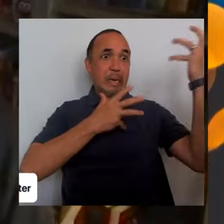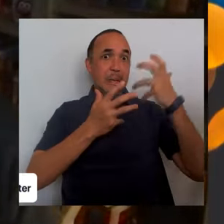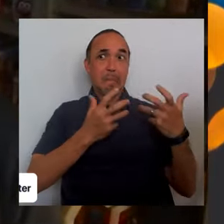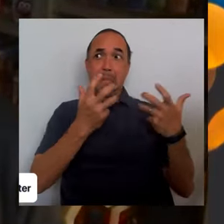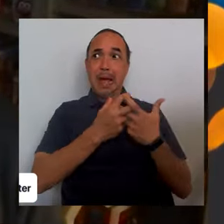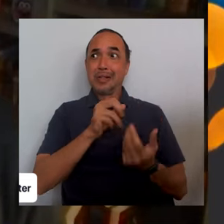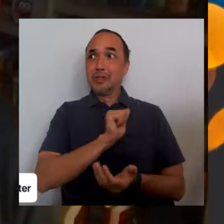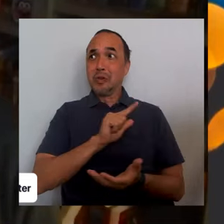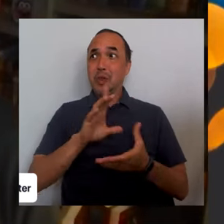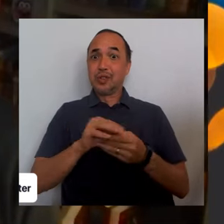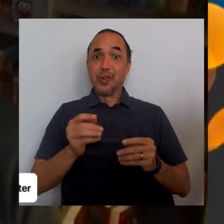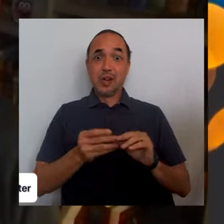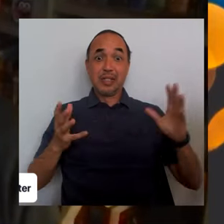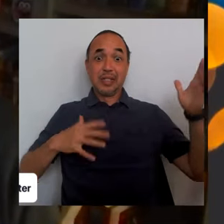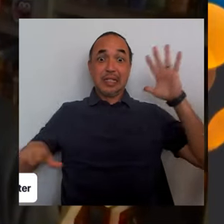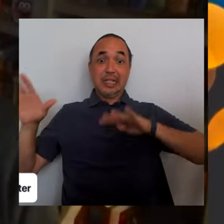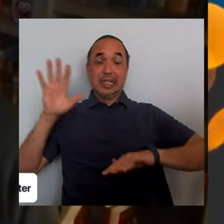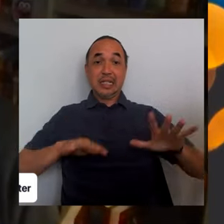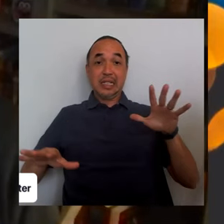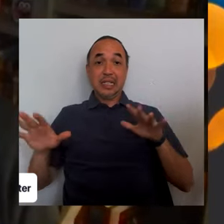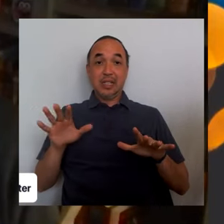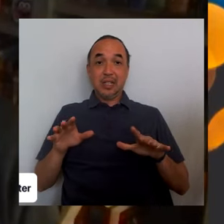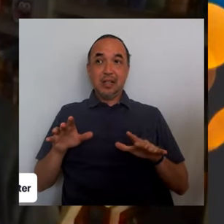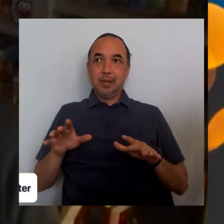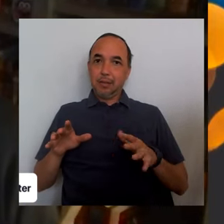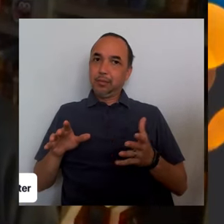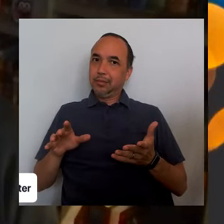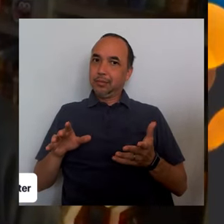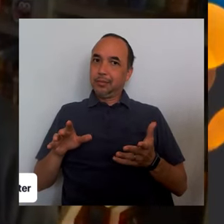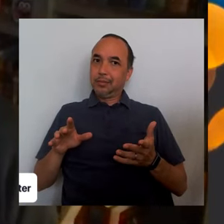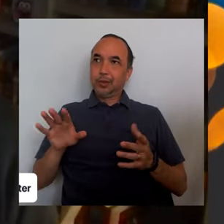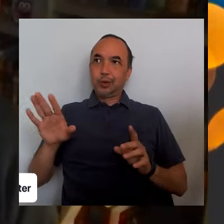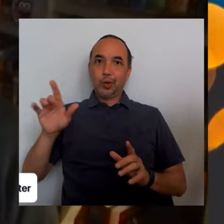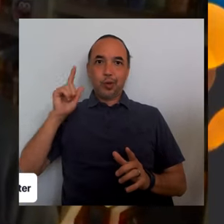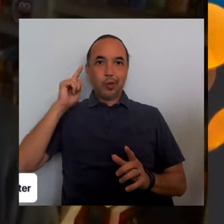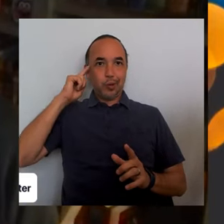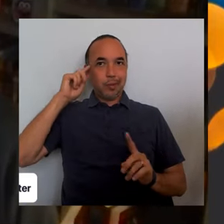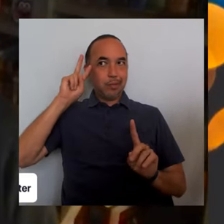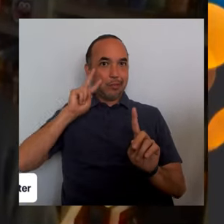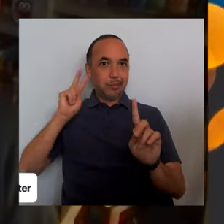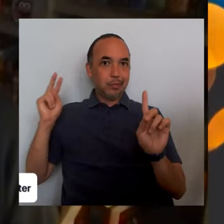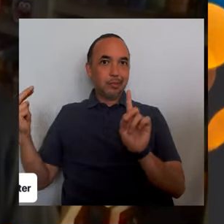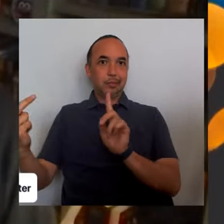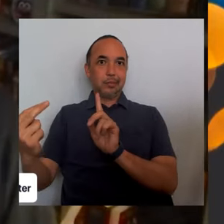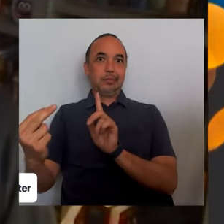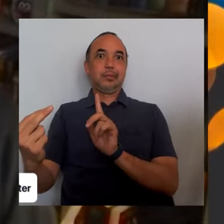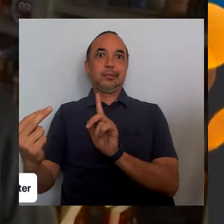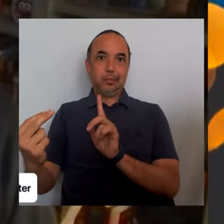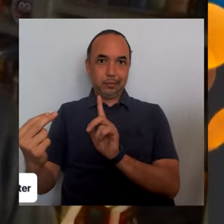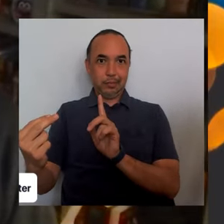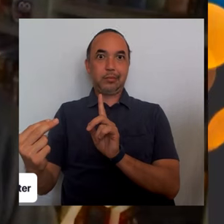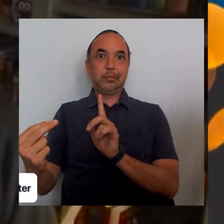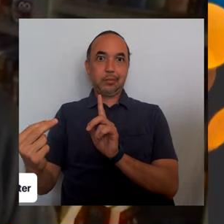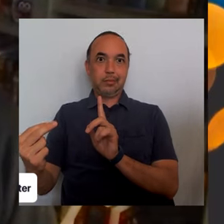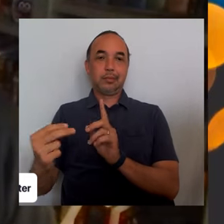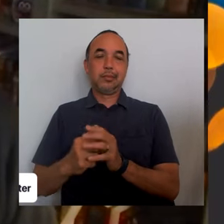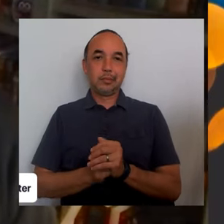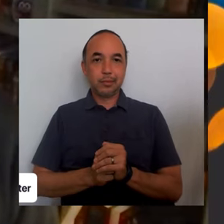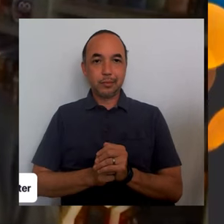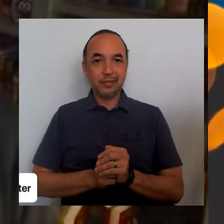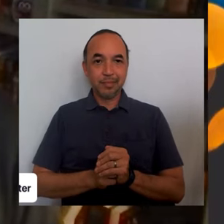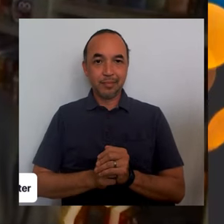and that. And it really put her into a different place. And by the end, she was like, and to